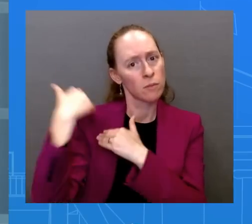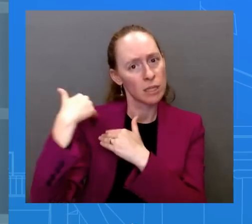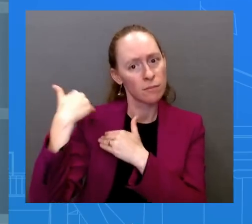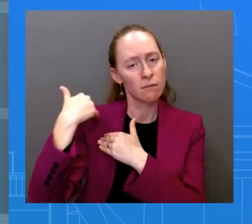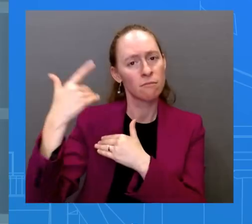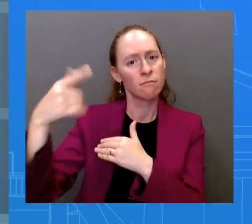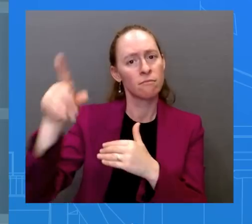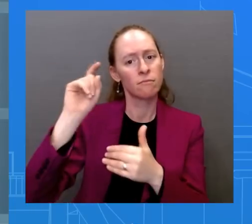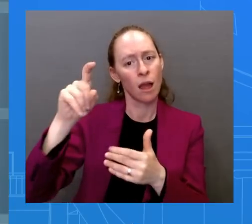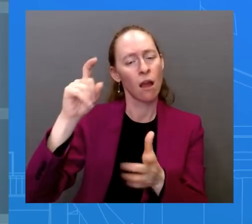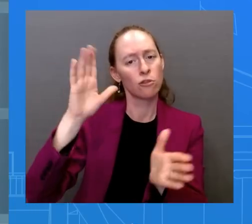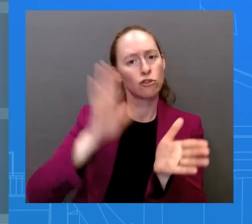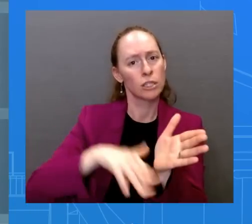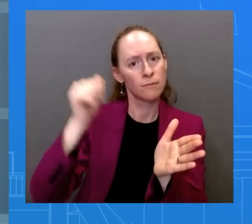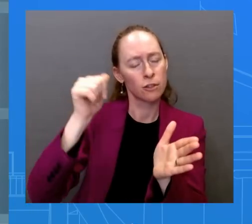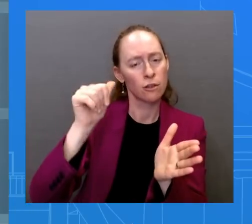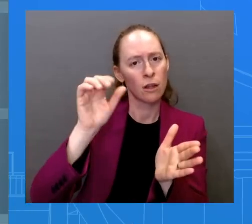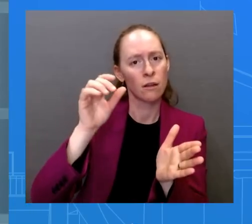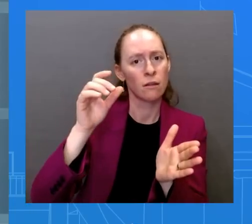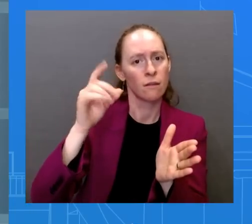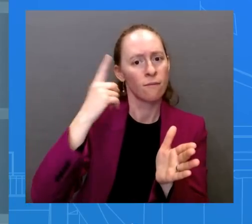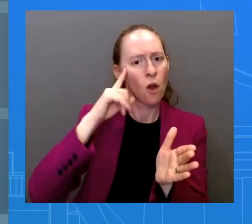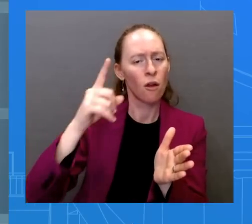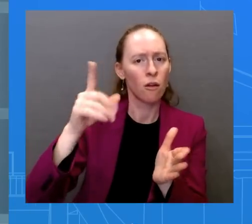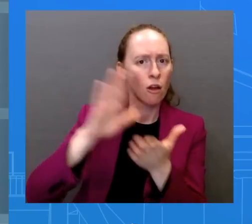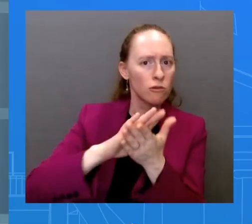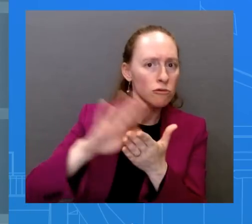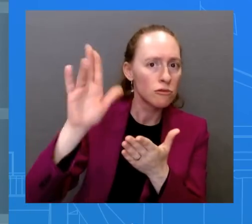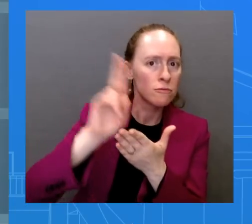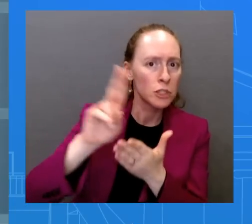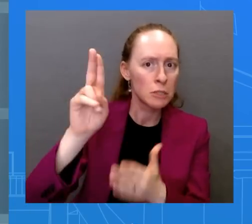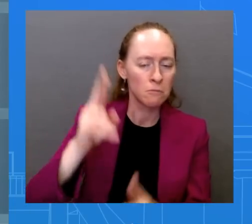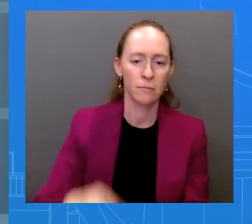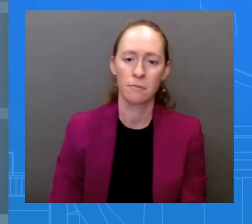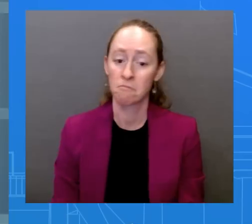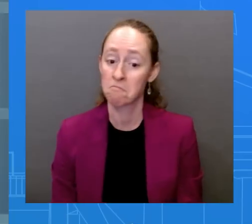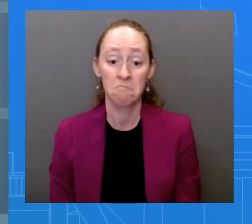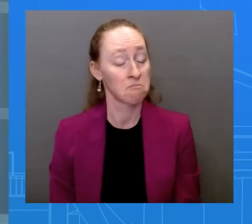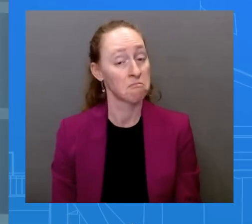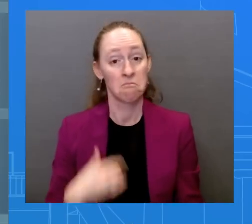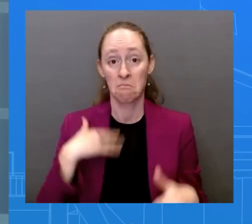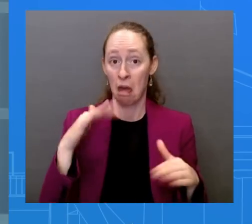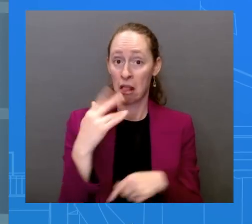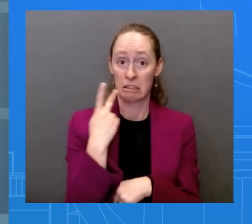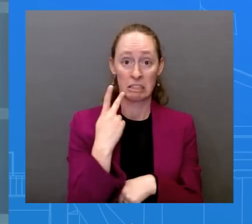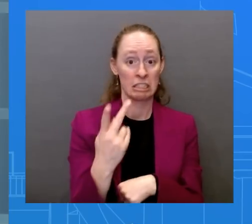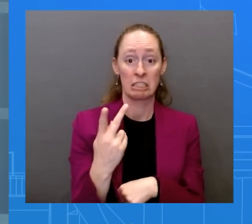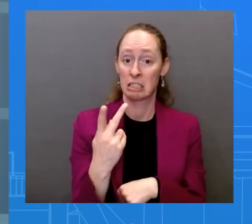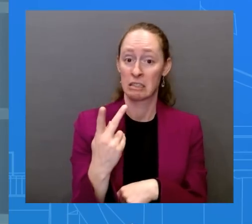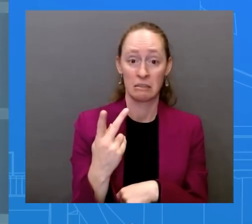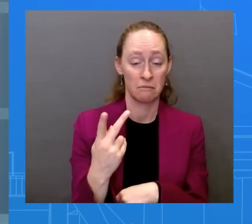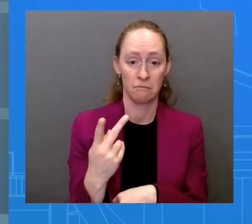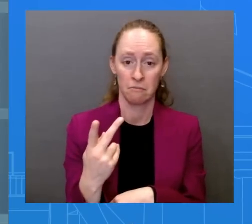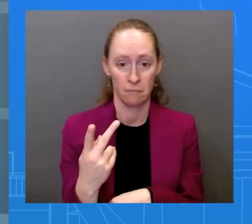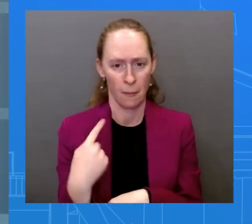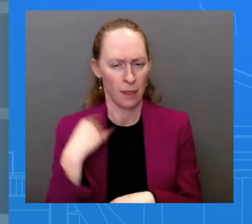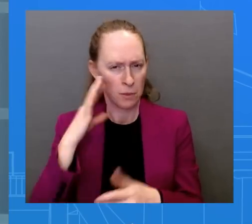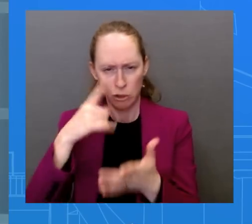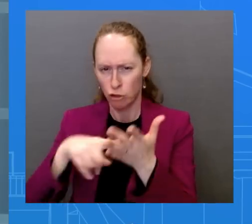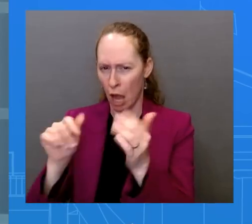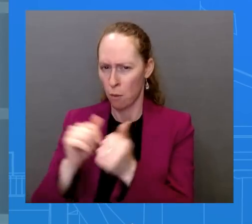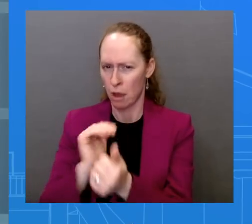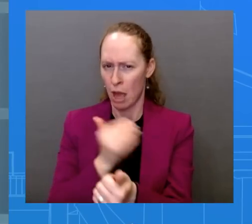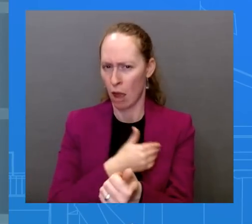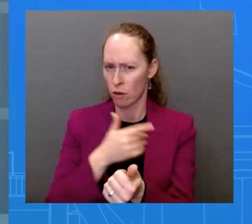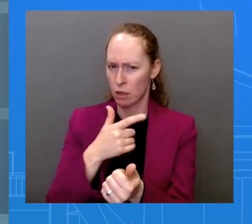I have not seen this bill. I would have to talk to our Office of Leg Affairs on this particular piece of legislation by Rick Scott. Look, we have been